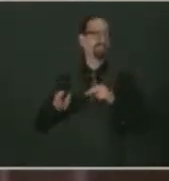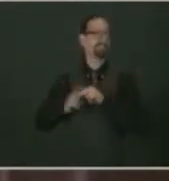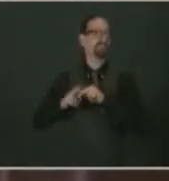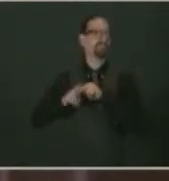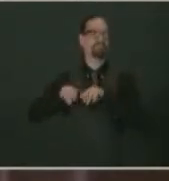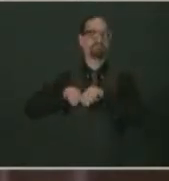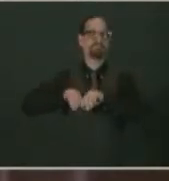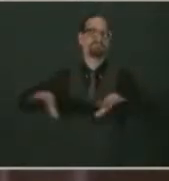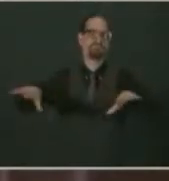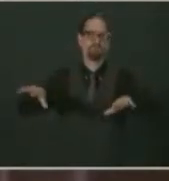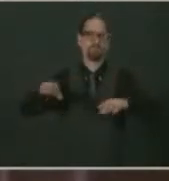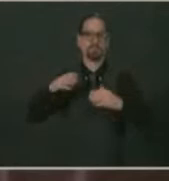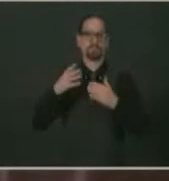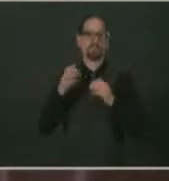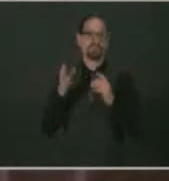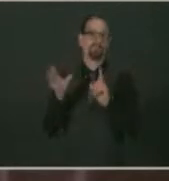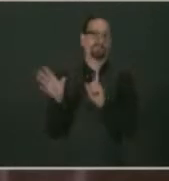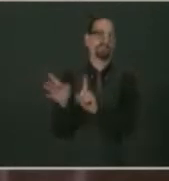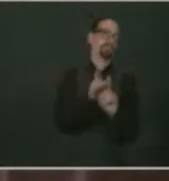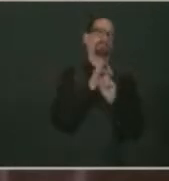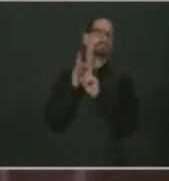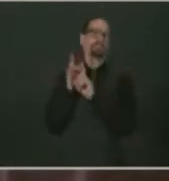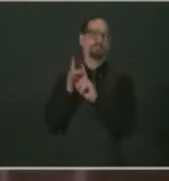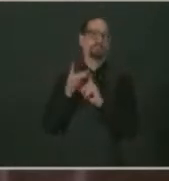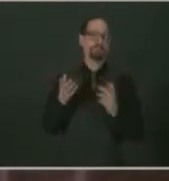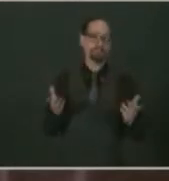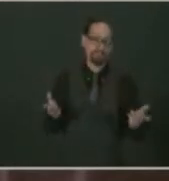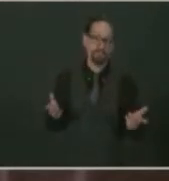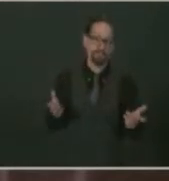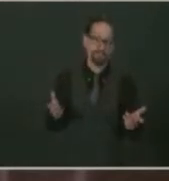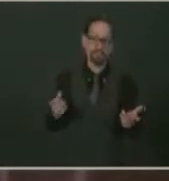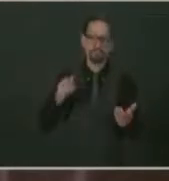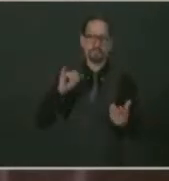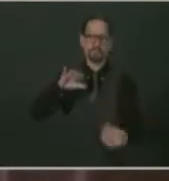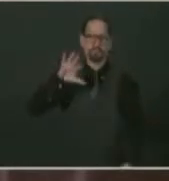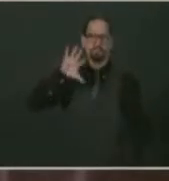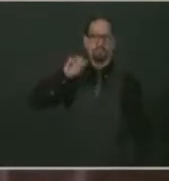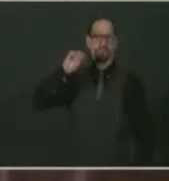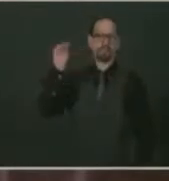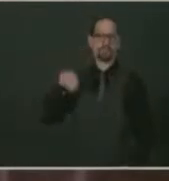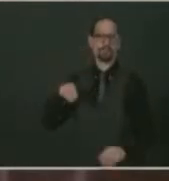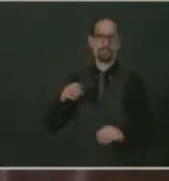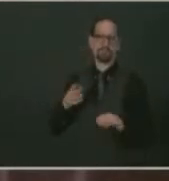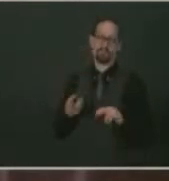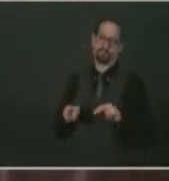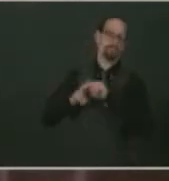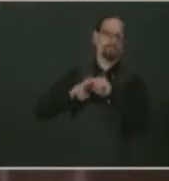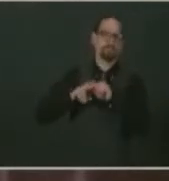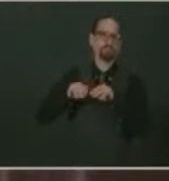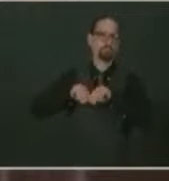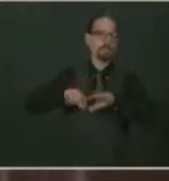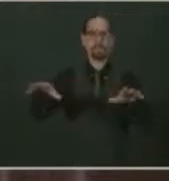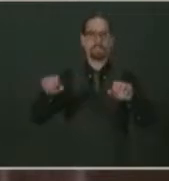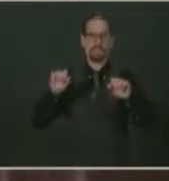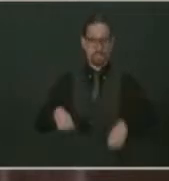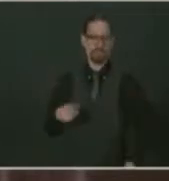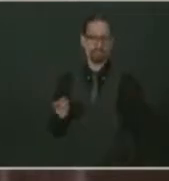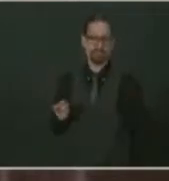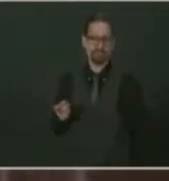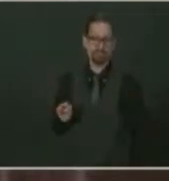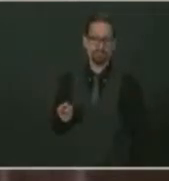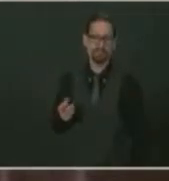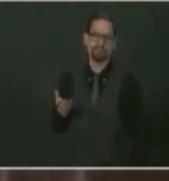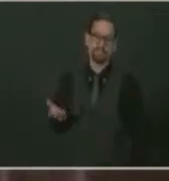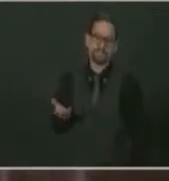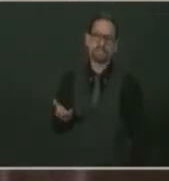contagious, 50% or more contagious than what they previously were. What we have provided to you all,